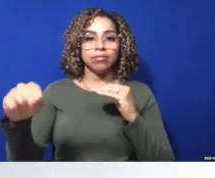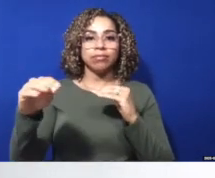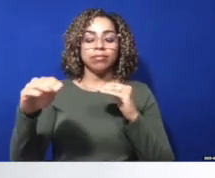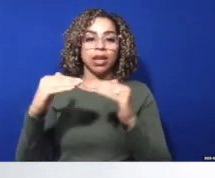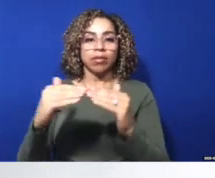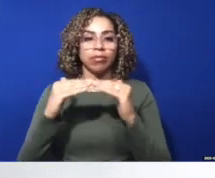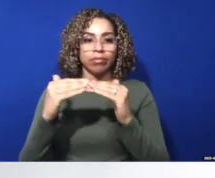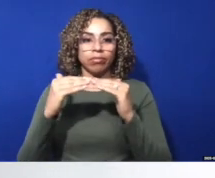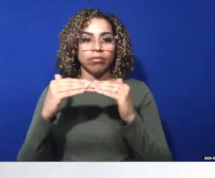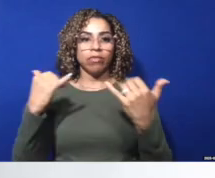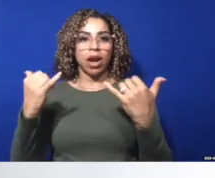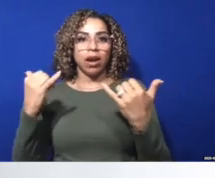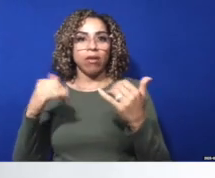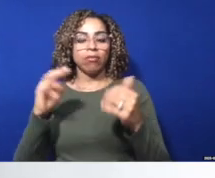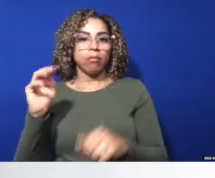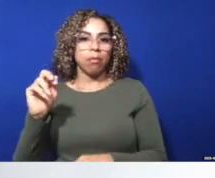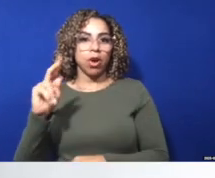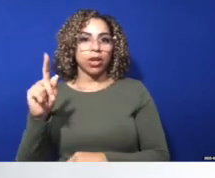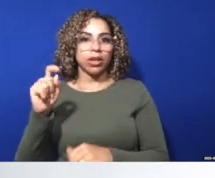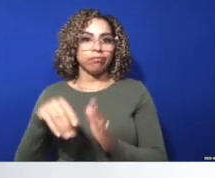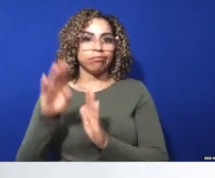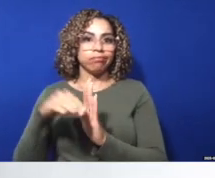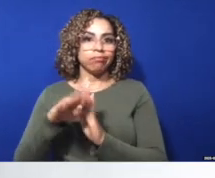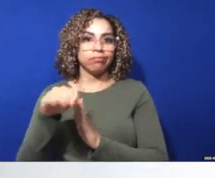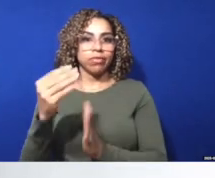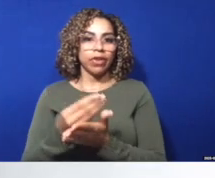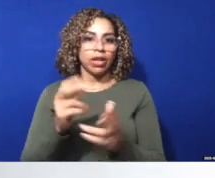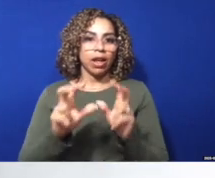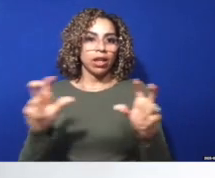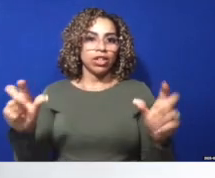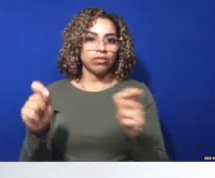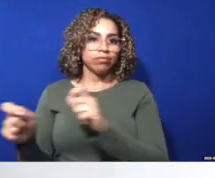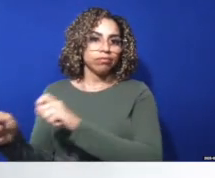funding allocations. Next slide.